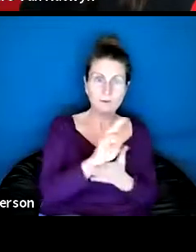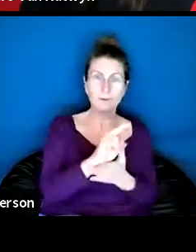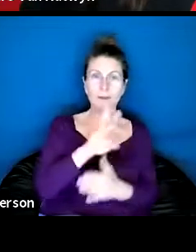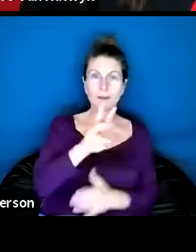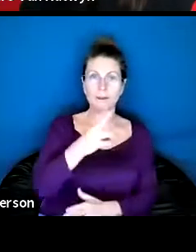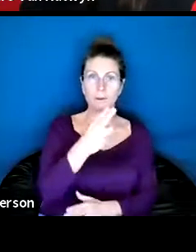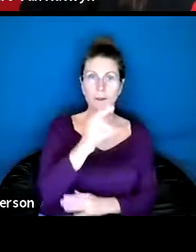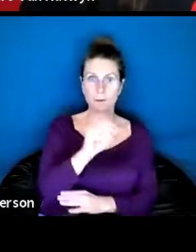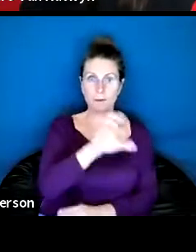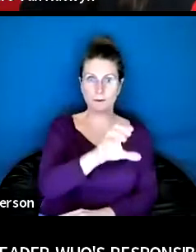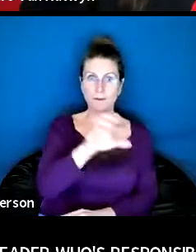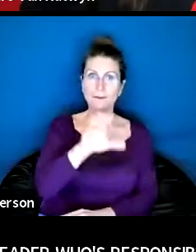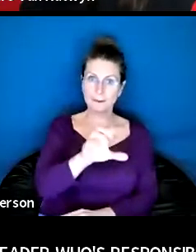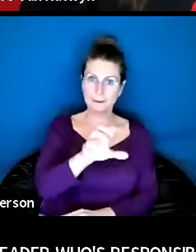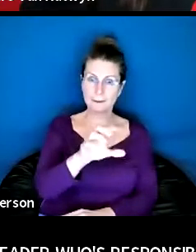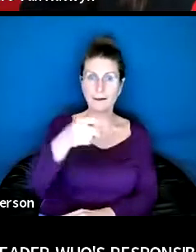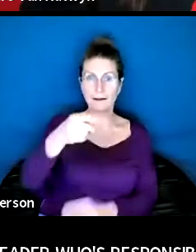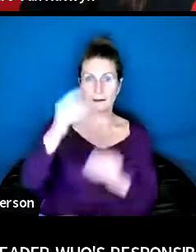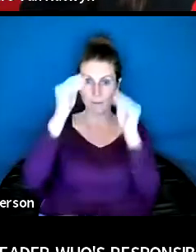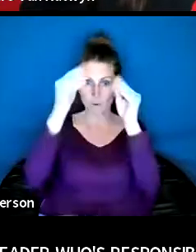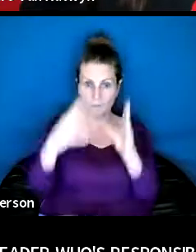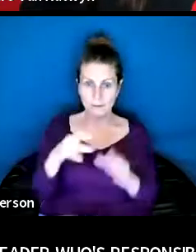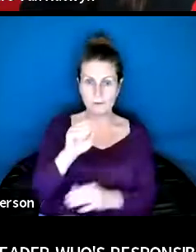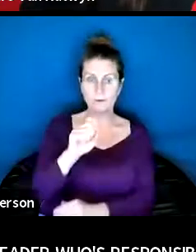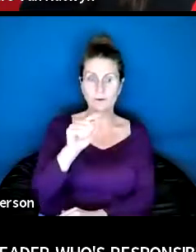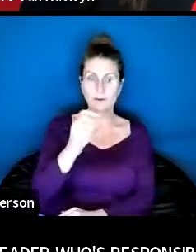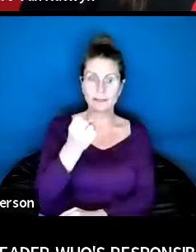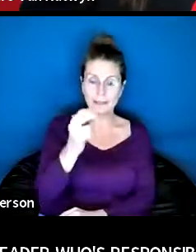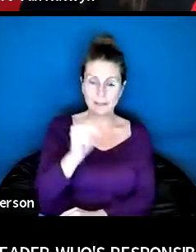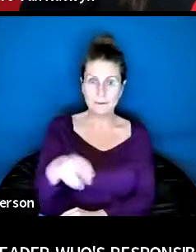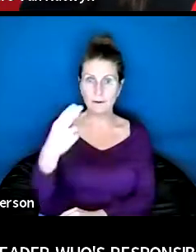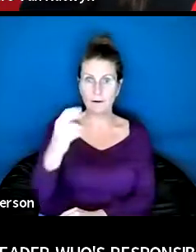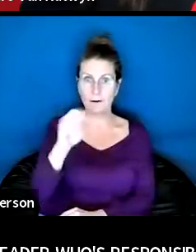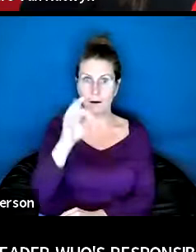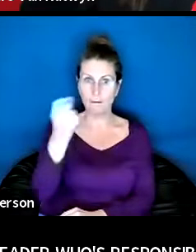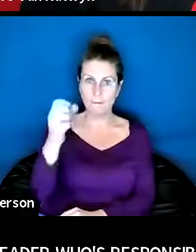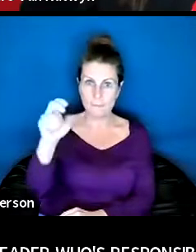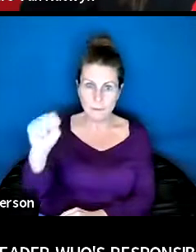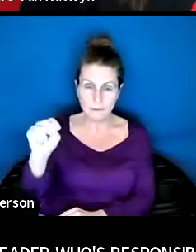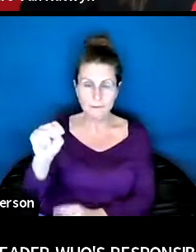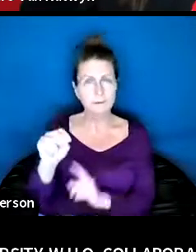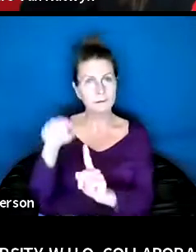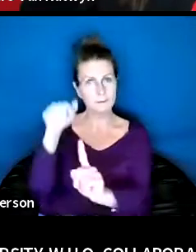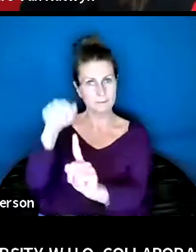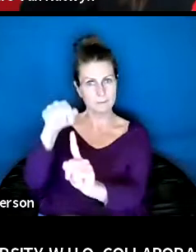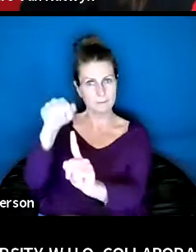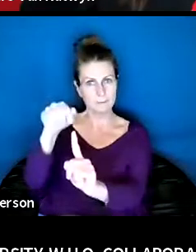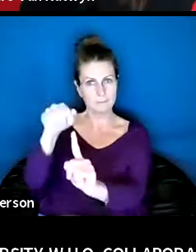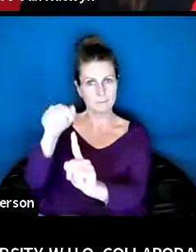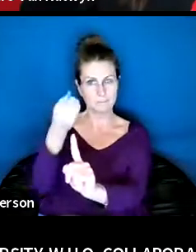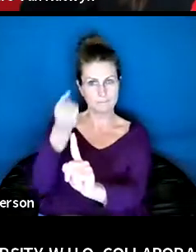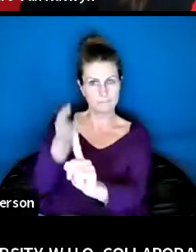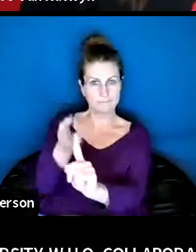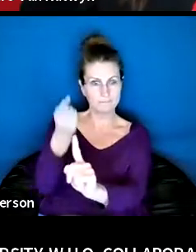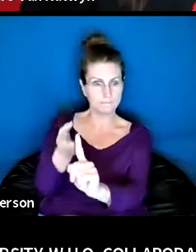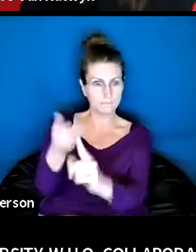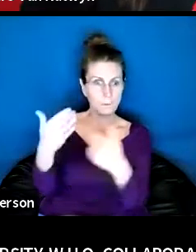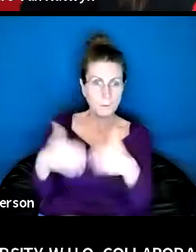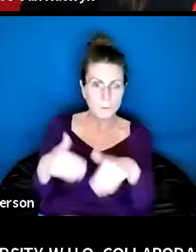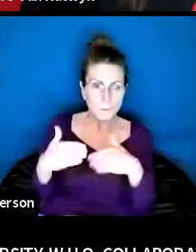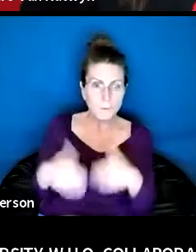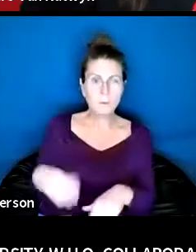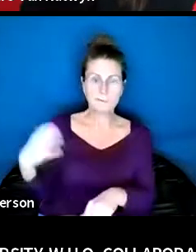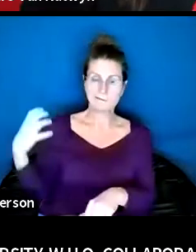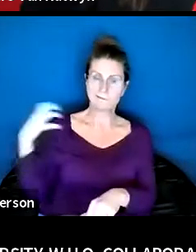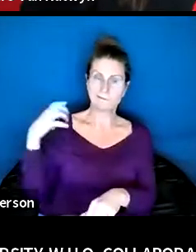WHO Collaborating Center, Professor Stephen Hoffman. Dr. Stephen J. Hoffman is a Dadala Distinguished Chair in